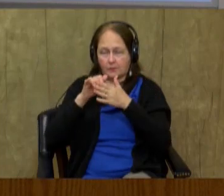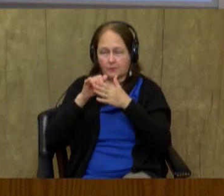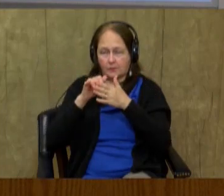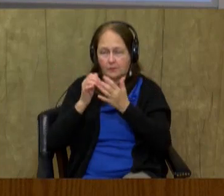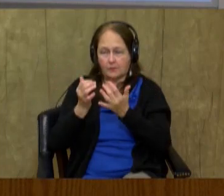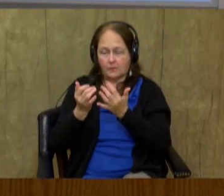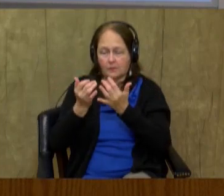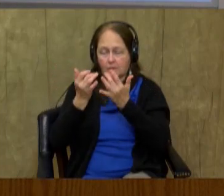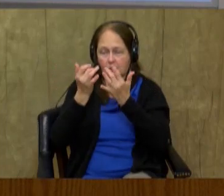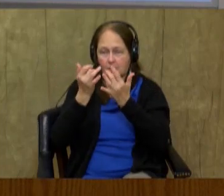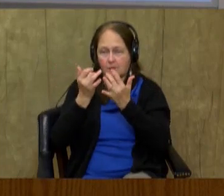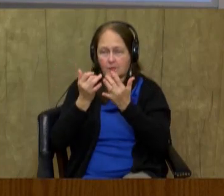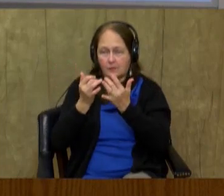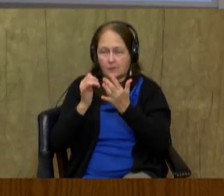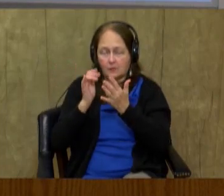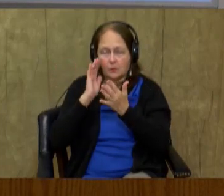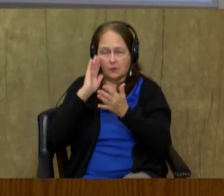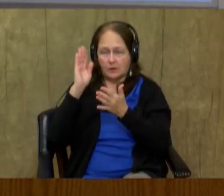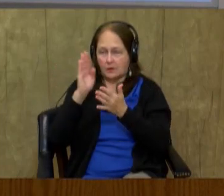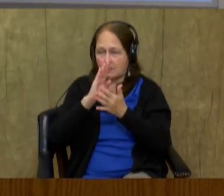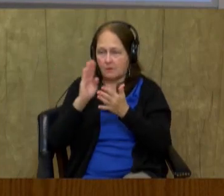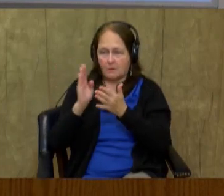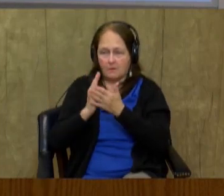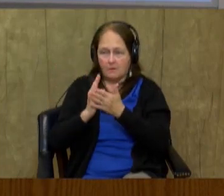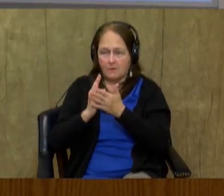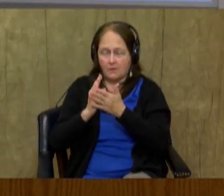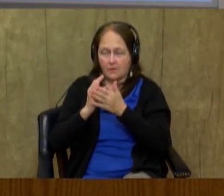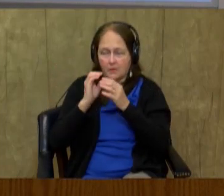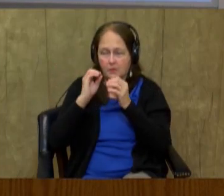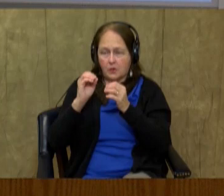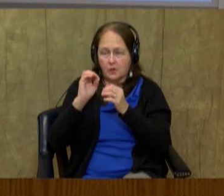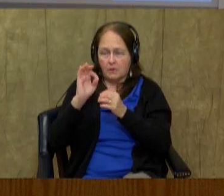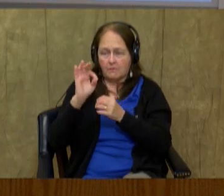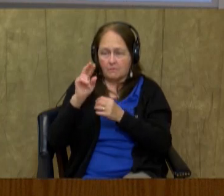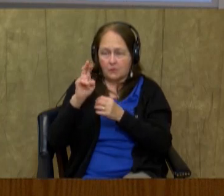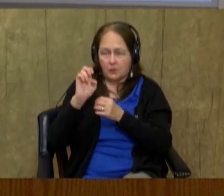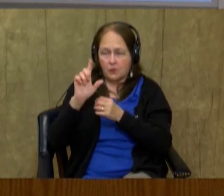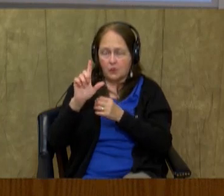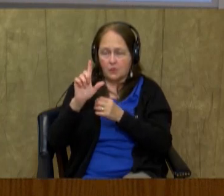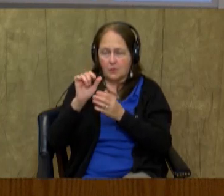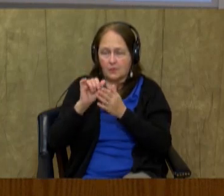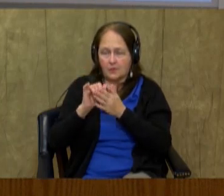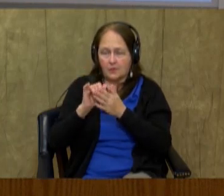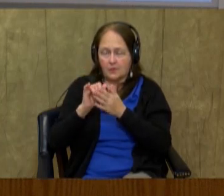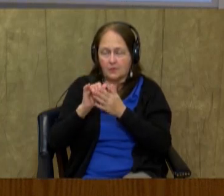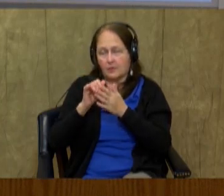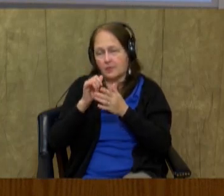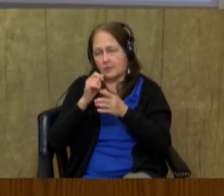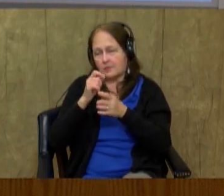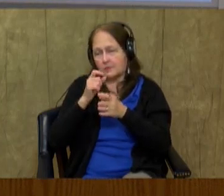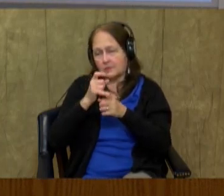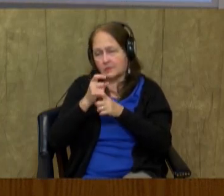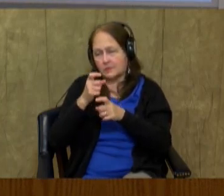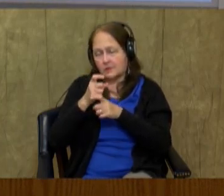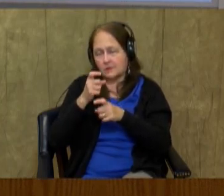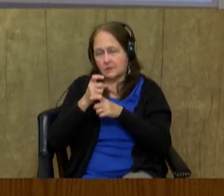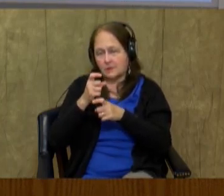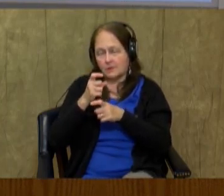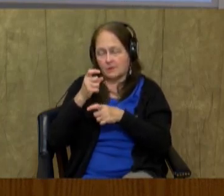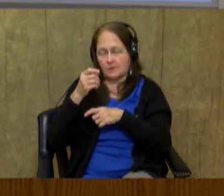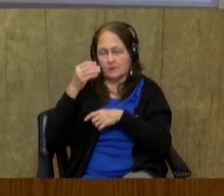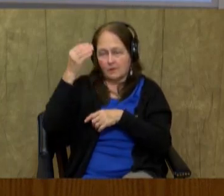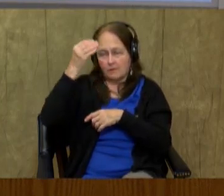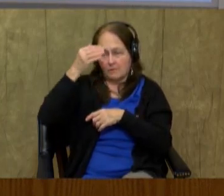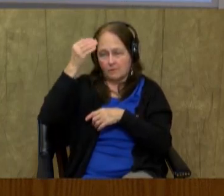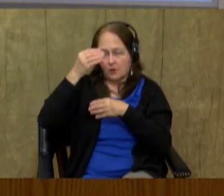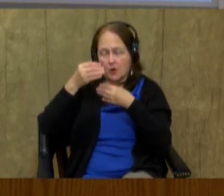flame from the lander, which it didn't have any fuel in it. So this was like their little jab back at the front